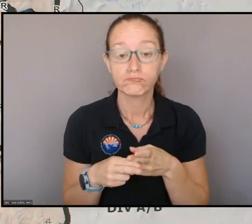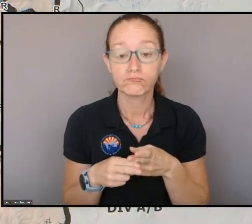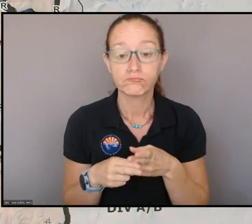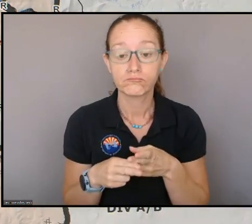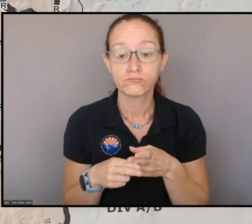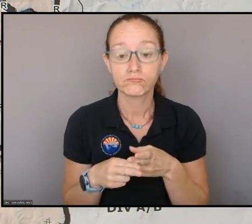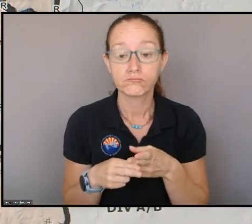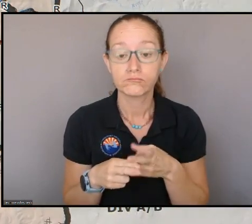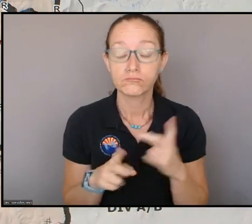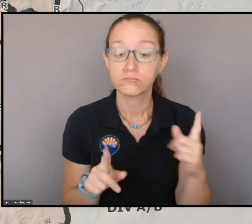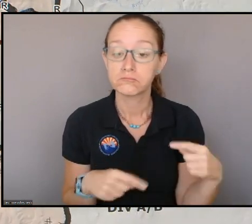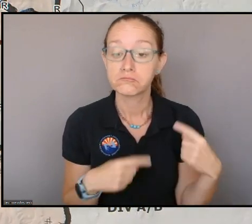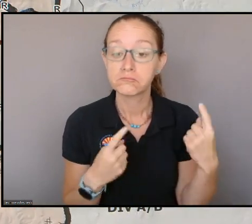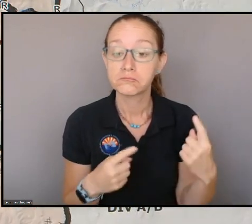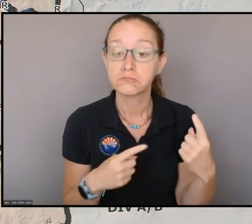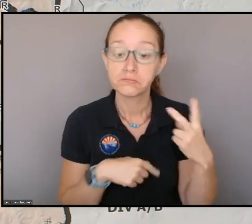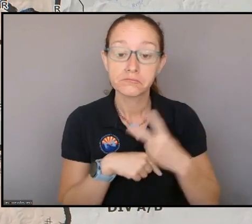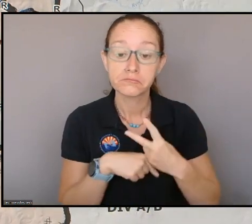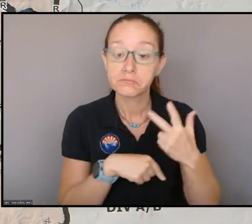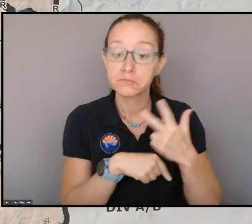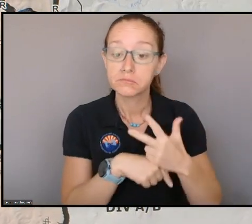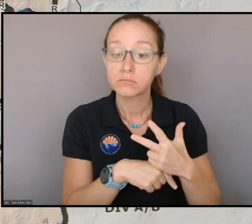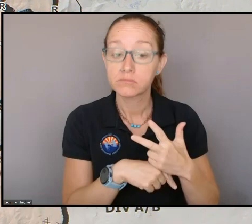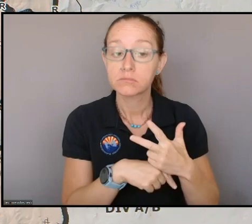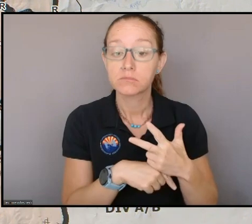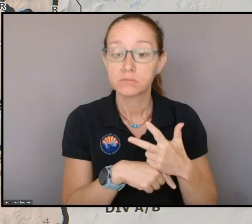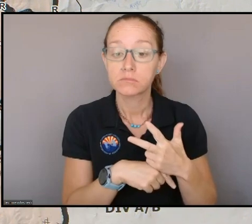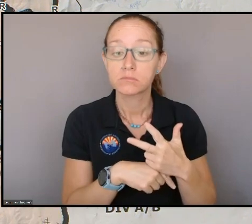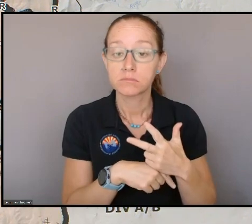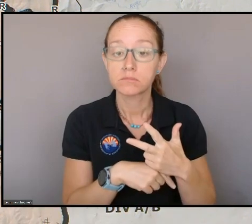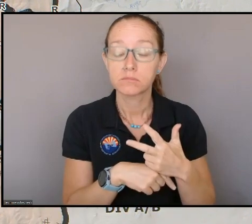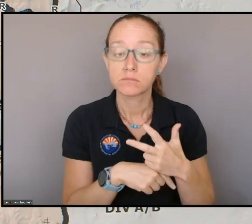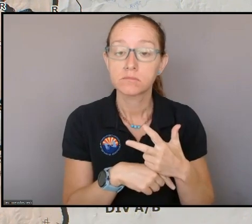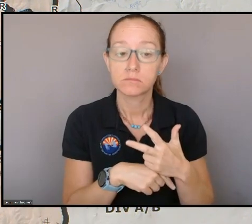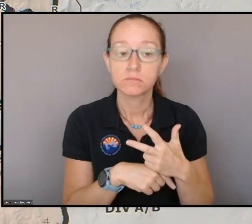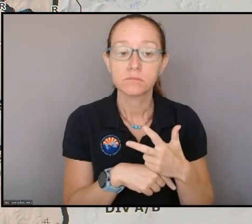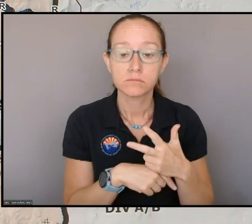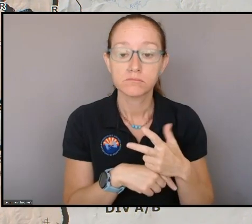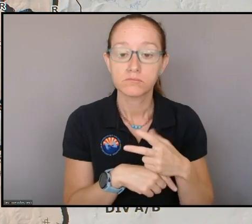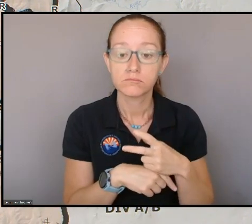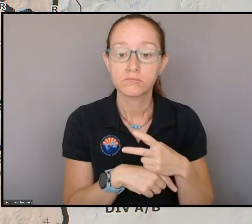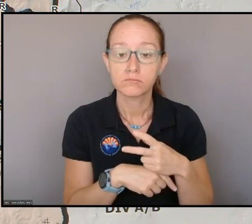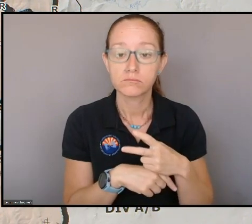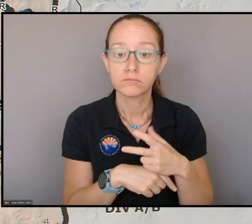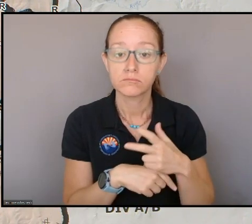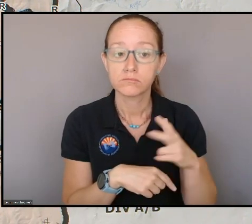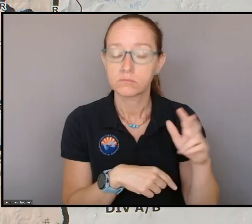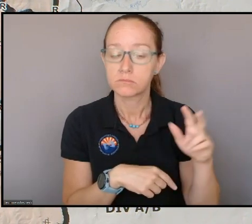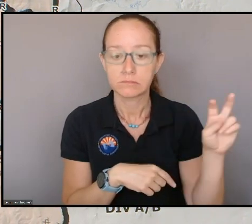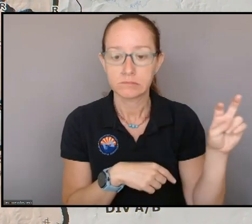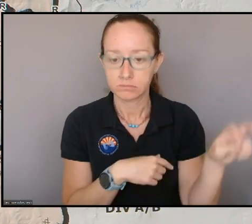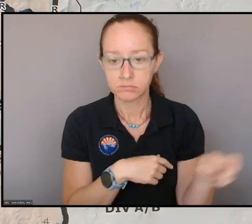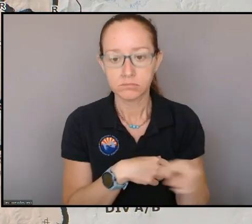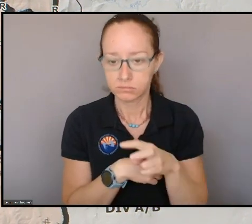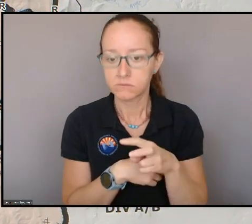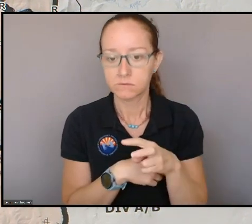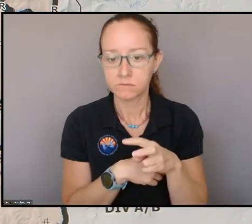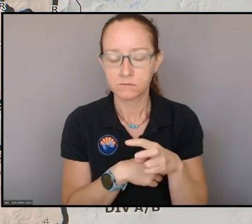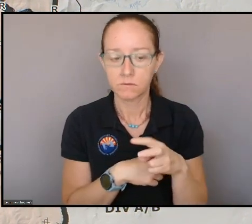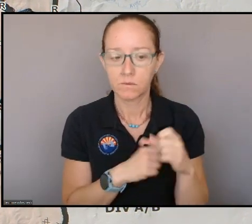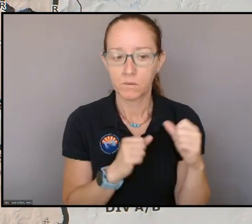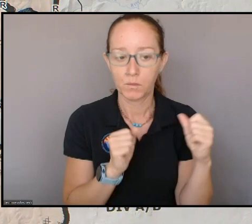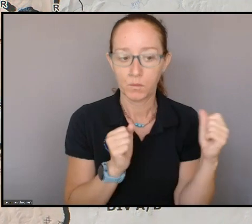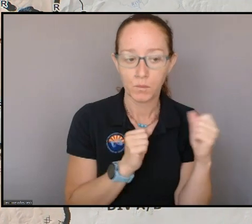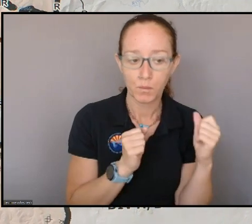over the last couple days we have transitioned from a kind of a wetter, cooler temperatures